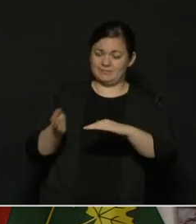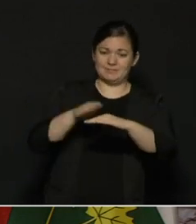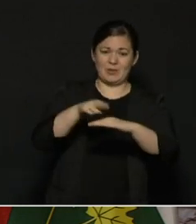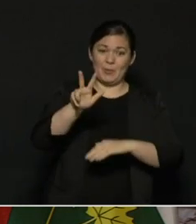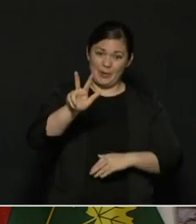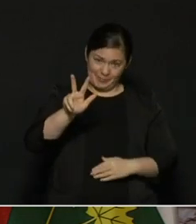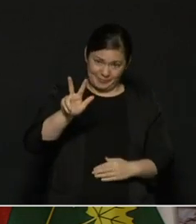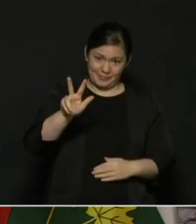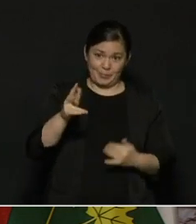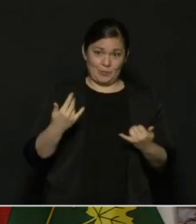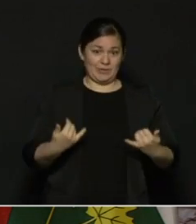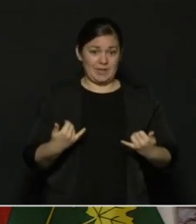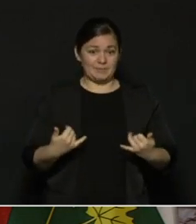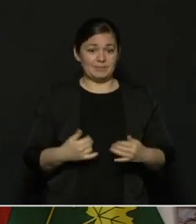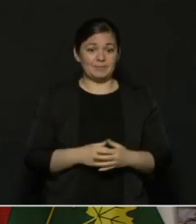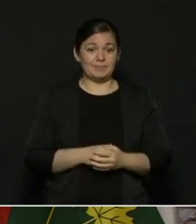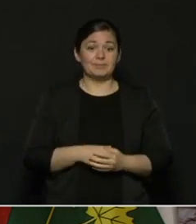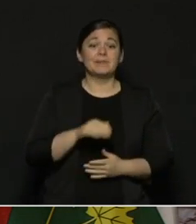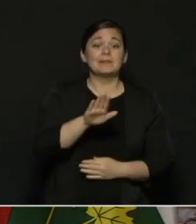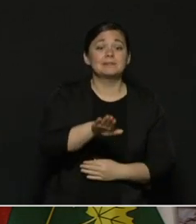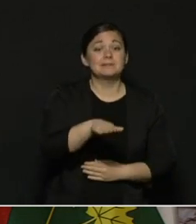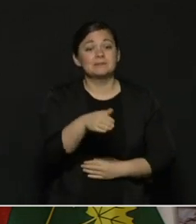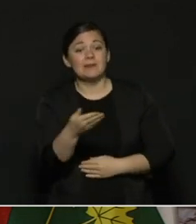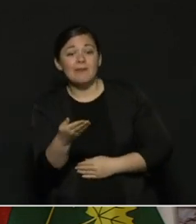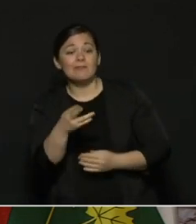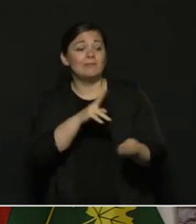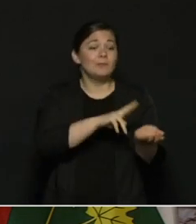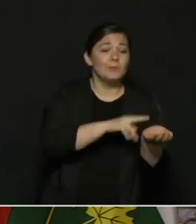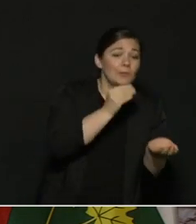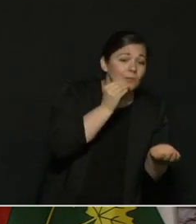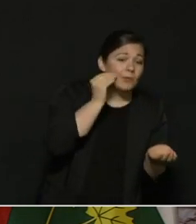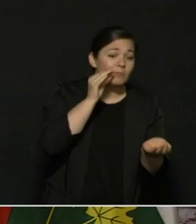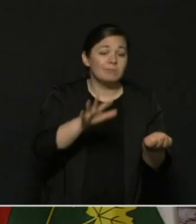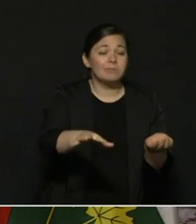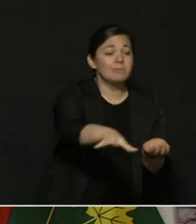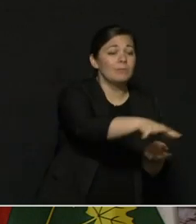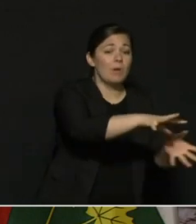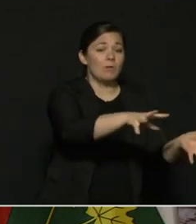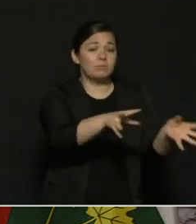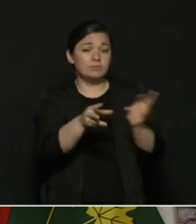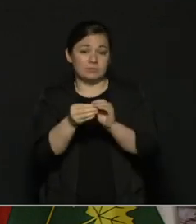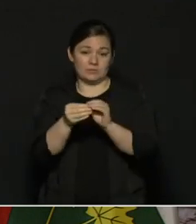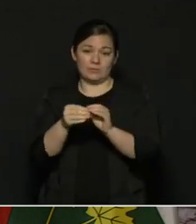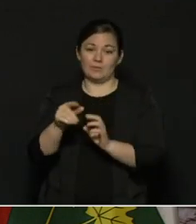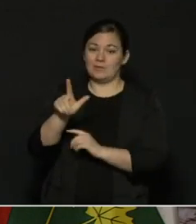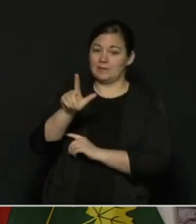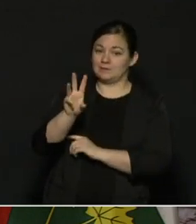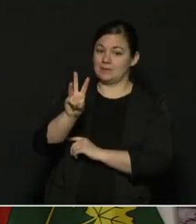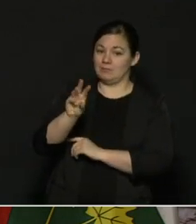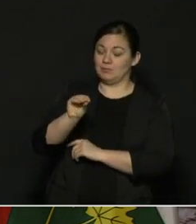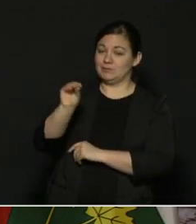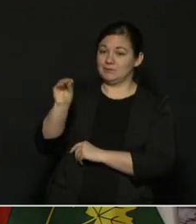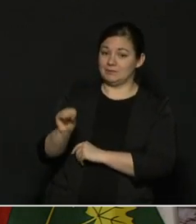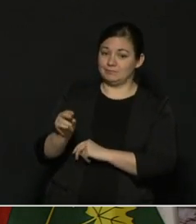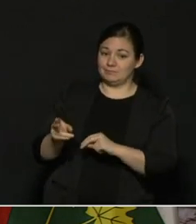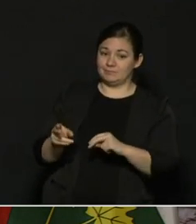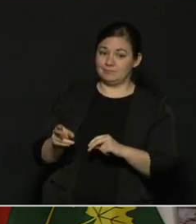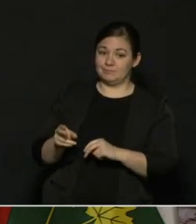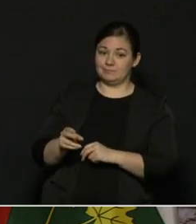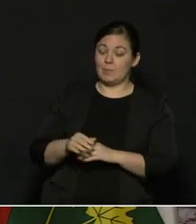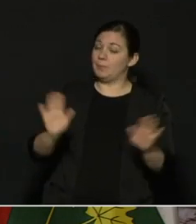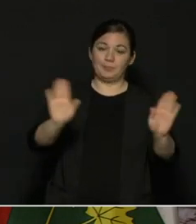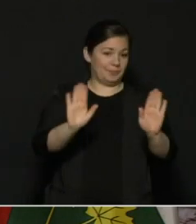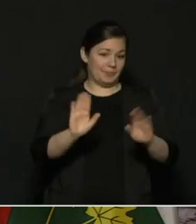deaths related specifically to the long-term care data is an increase of 26. So that's pretty close to what we saw with the IFAS one, so there is